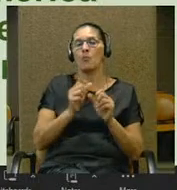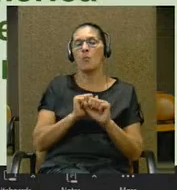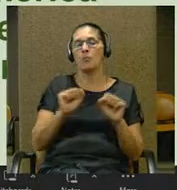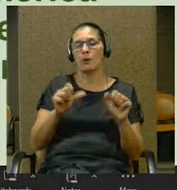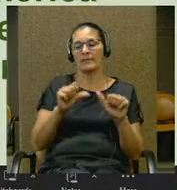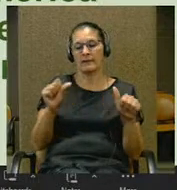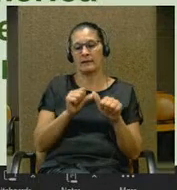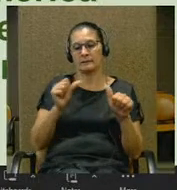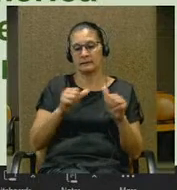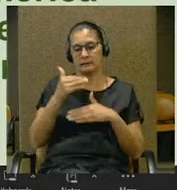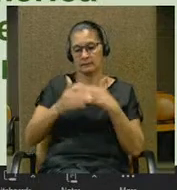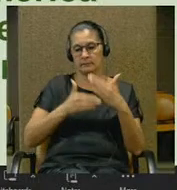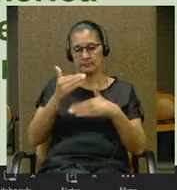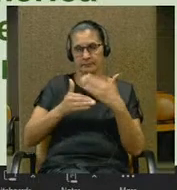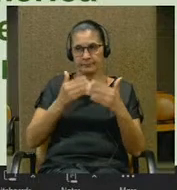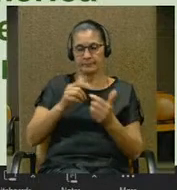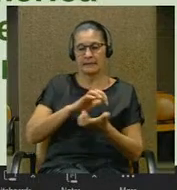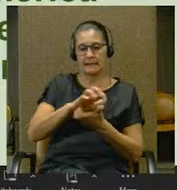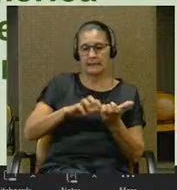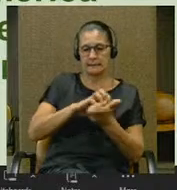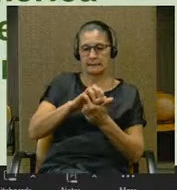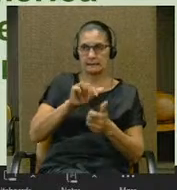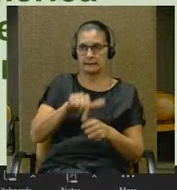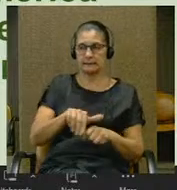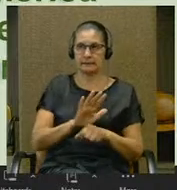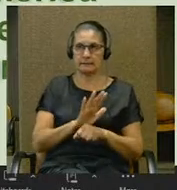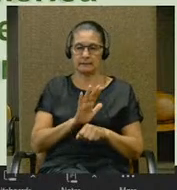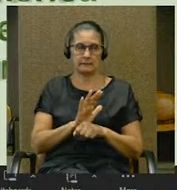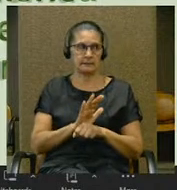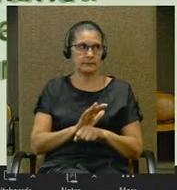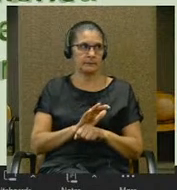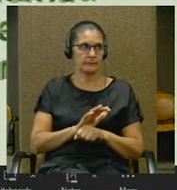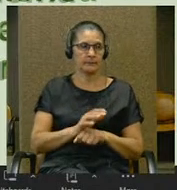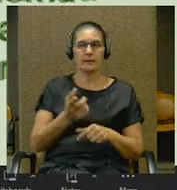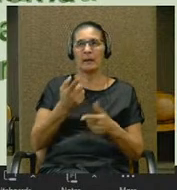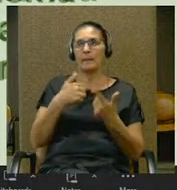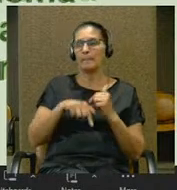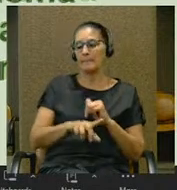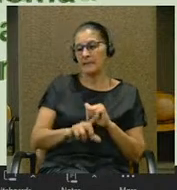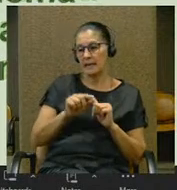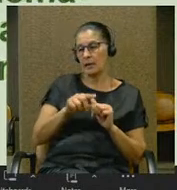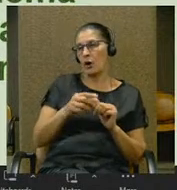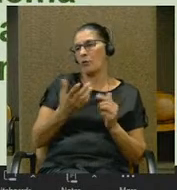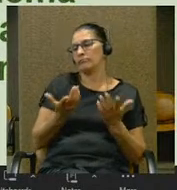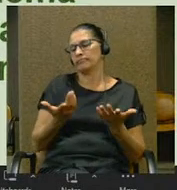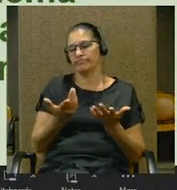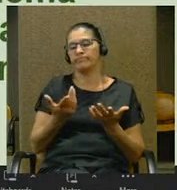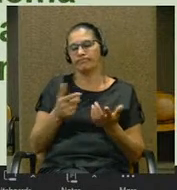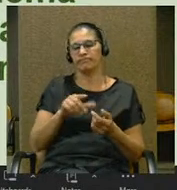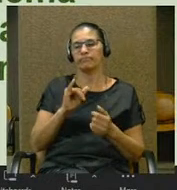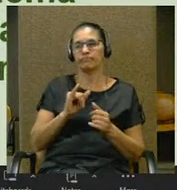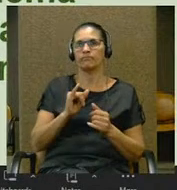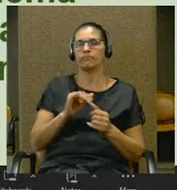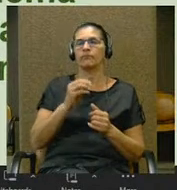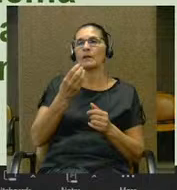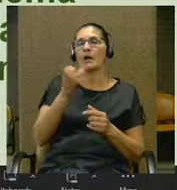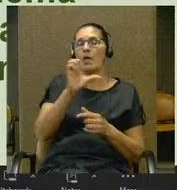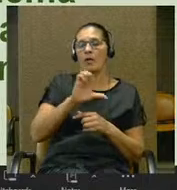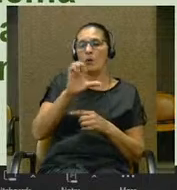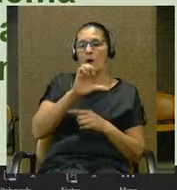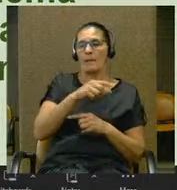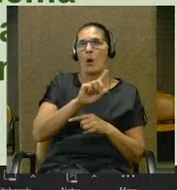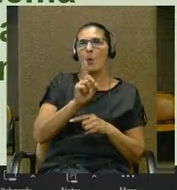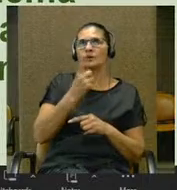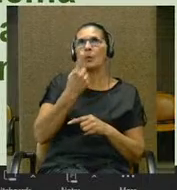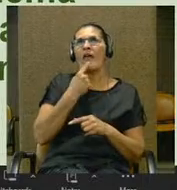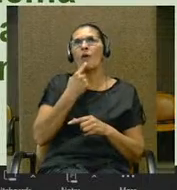about how we can develop, how a crisis like this can be developed. But unfortunately, in